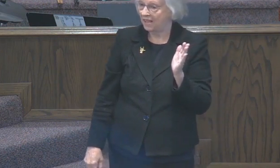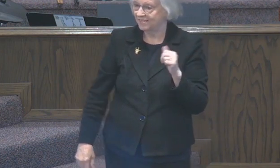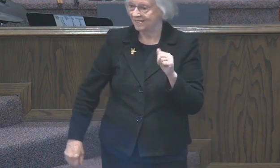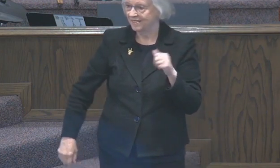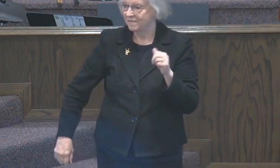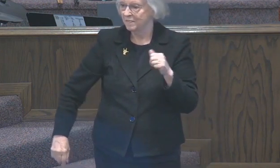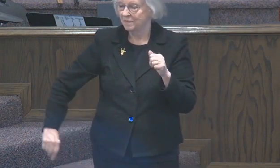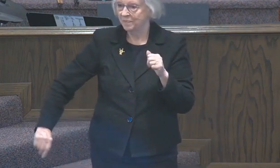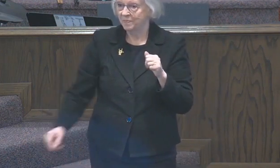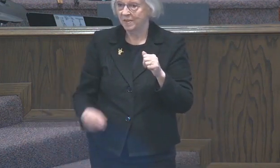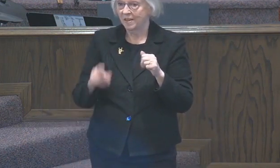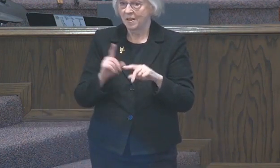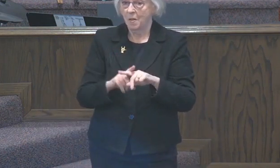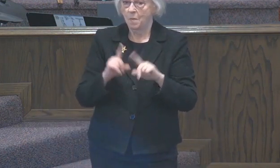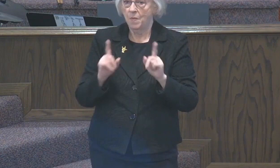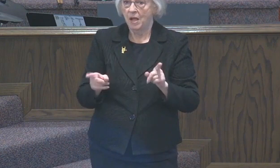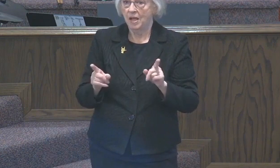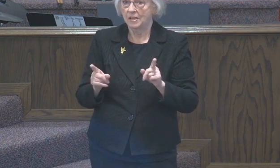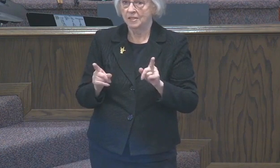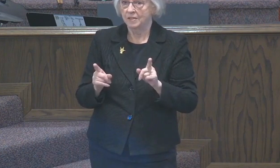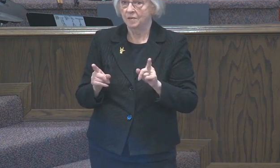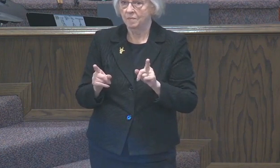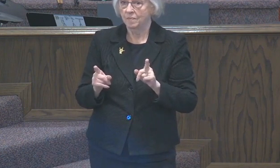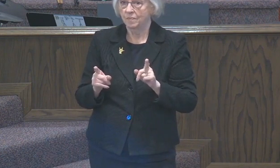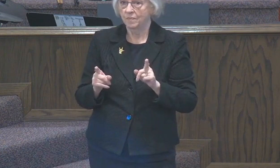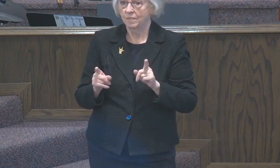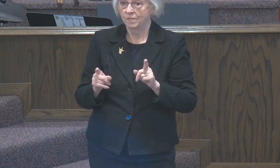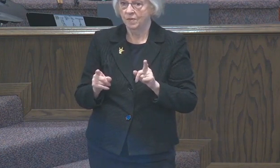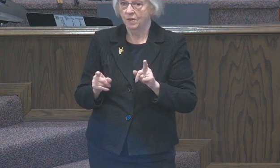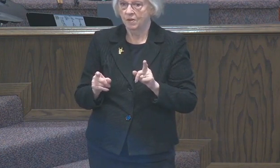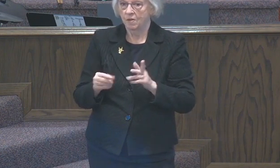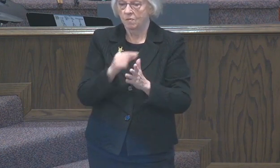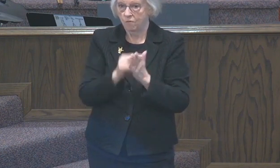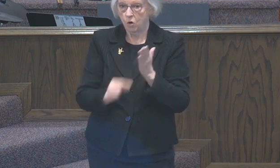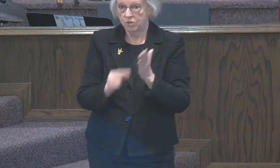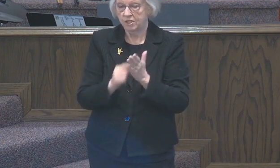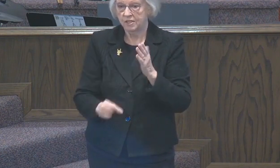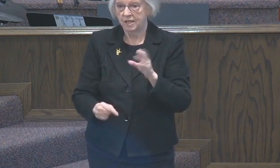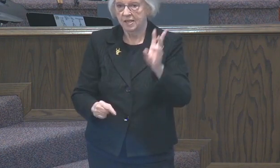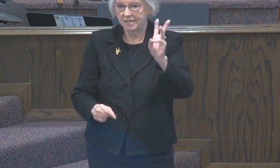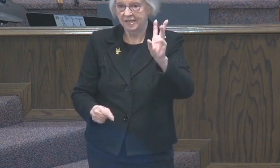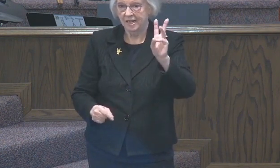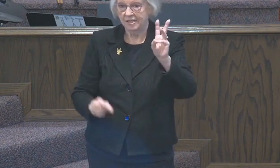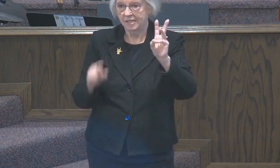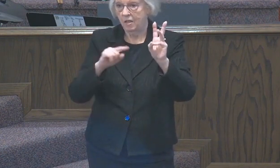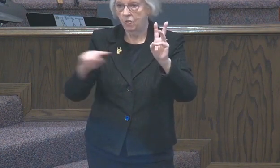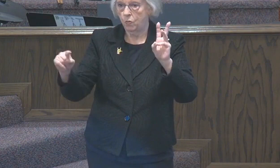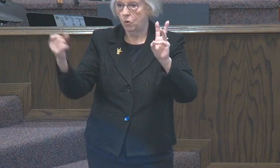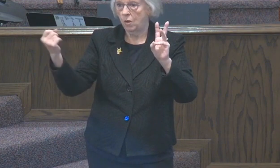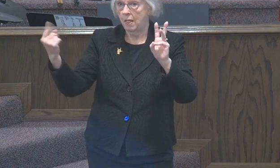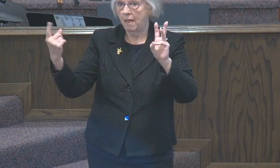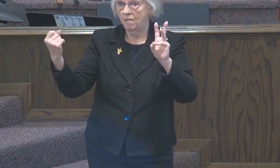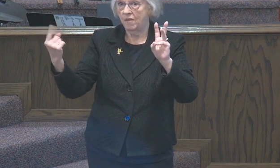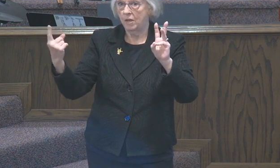11 refers strictly and solely and primarily, maybe not strictly and solely, but primarily to verse number